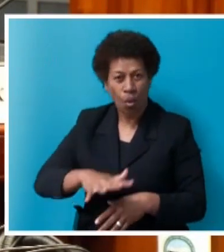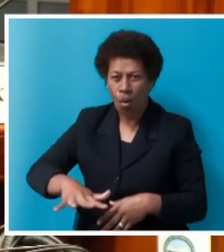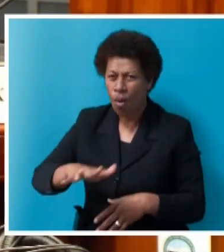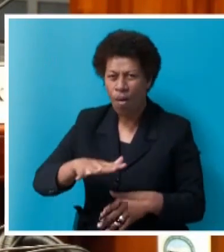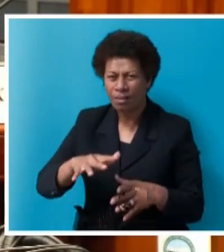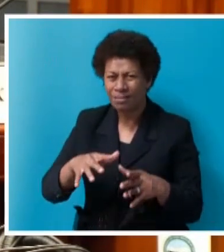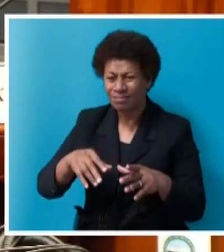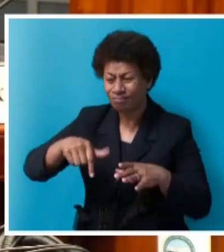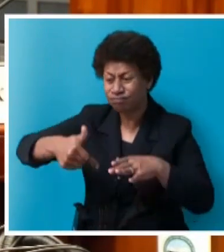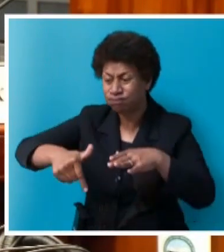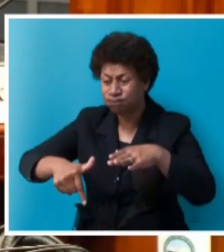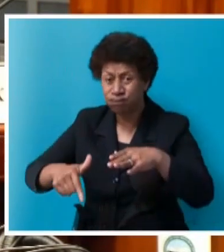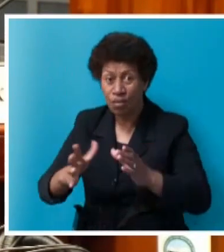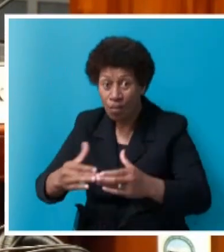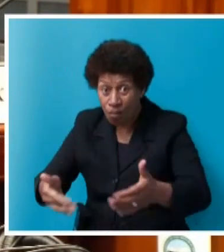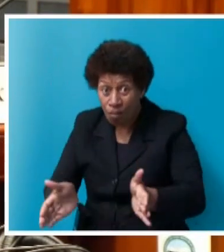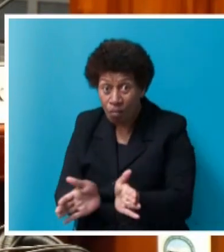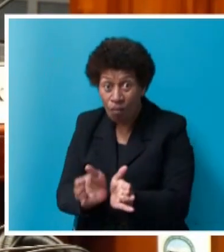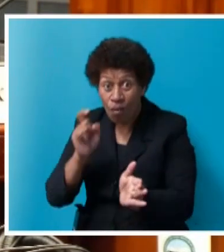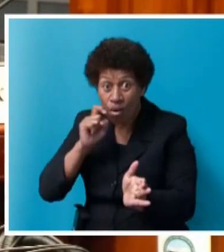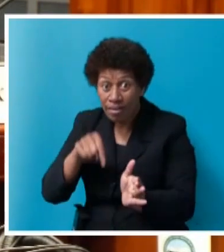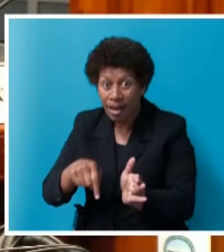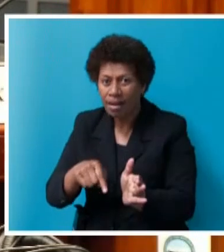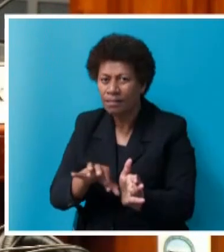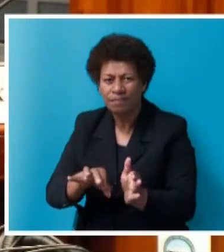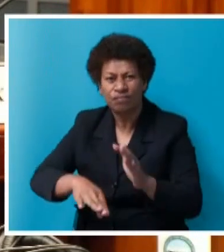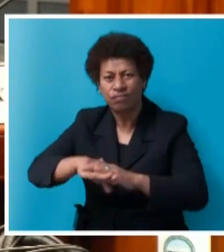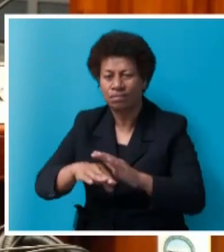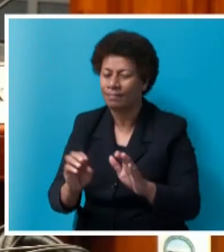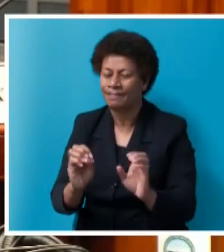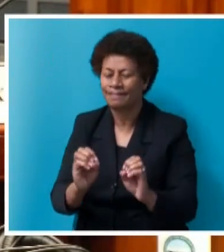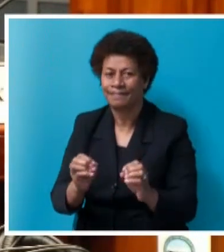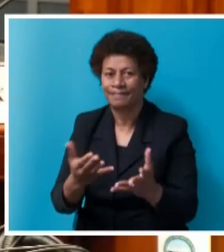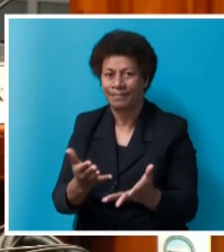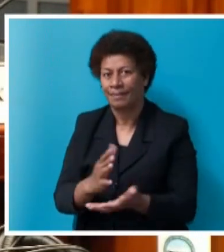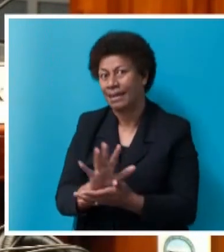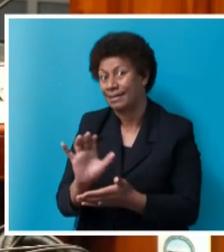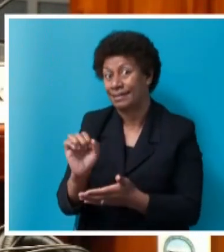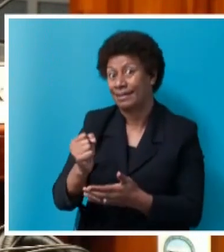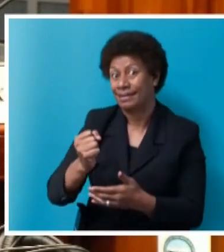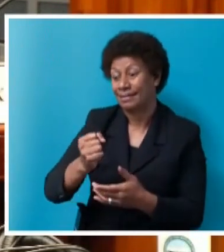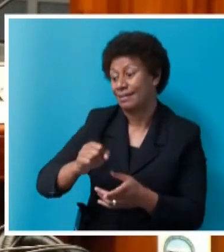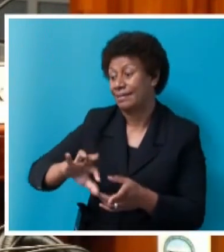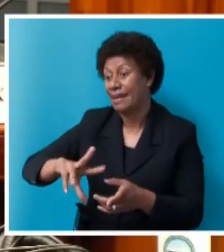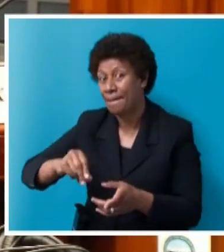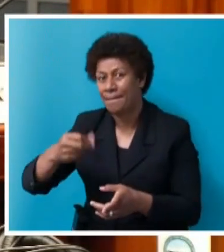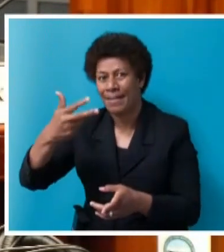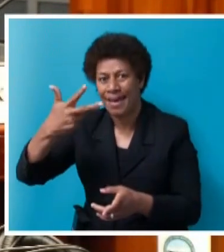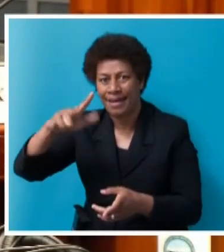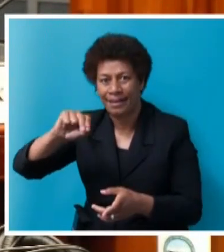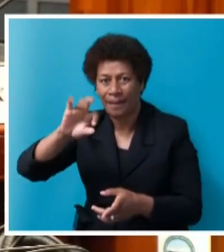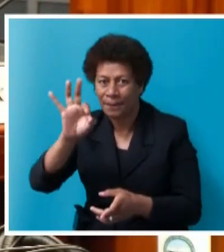water. Currently, our ministry maintains a success rate of 80%, and with this